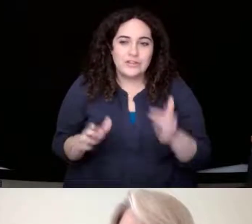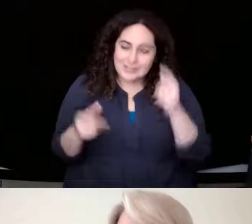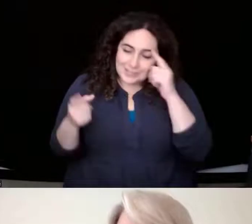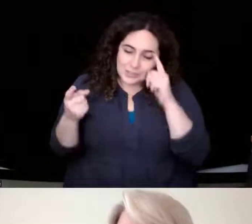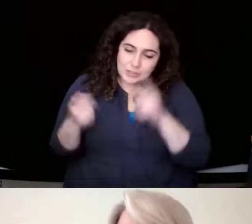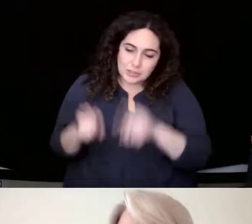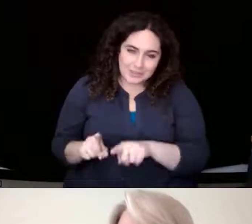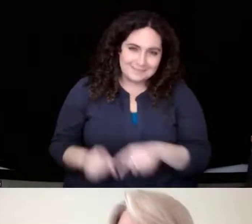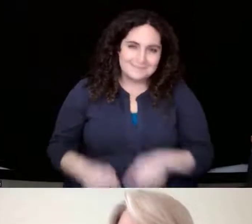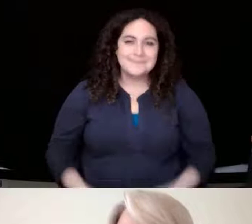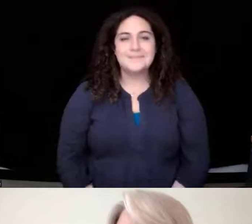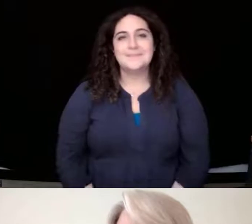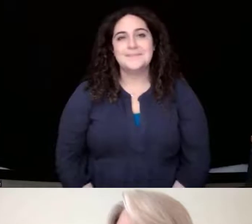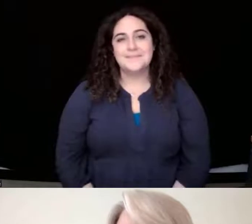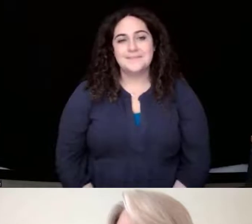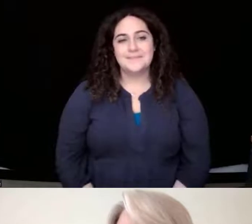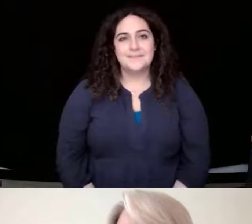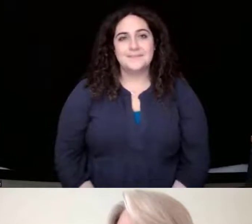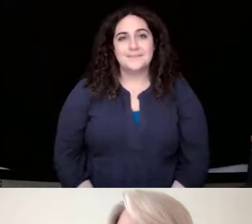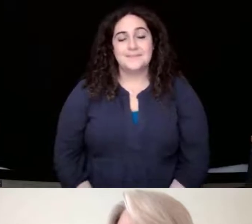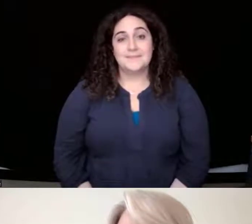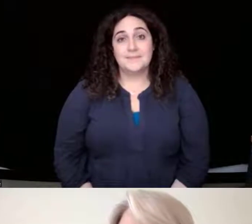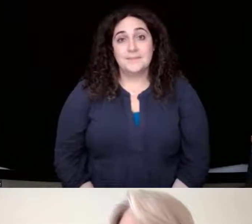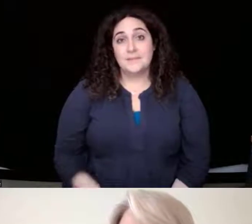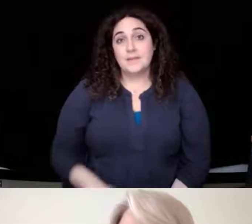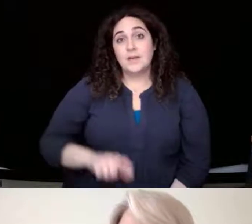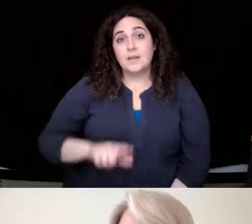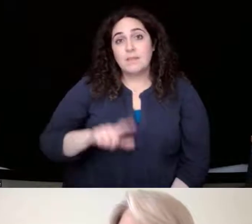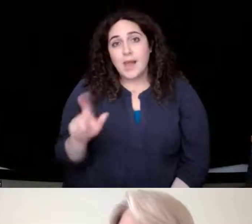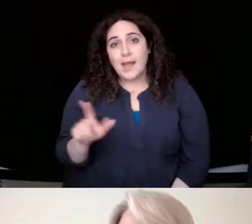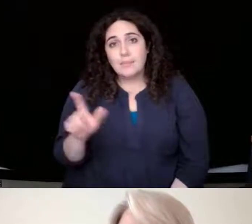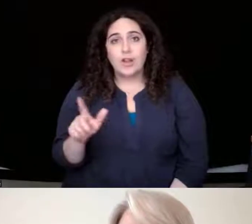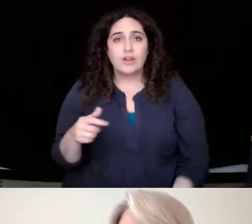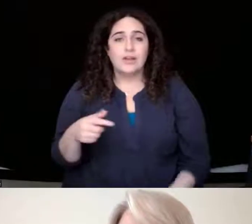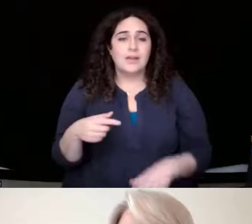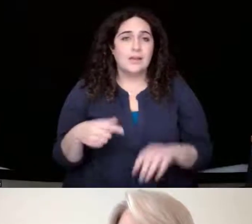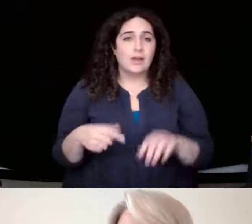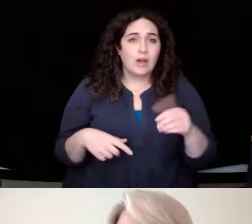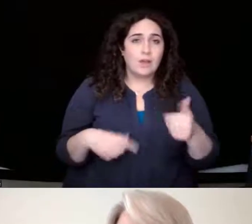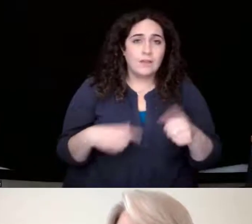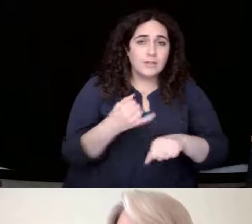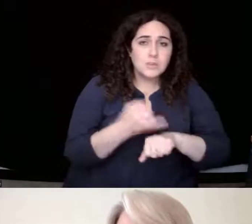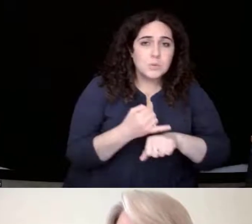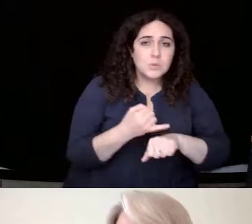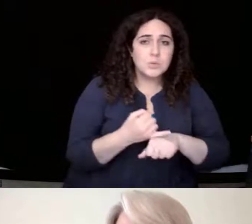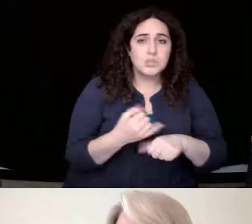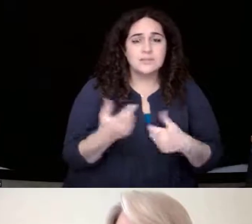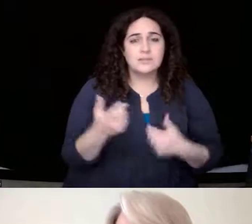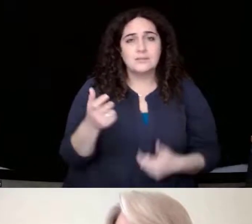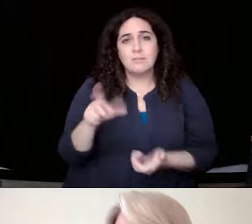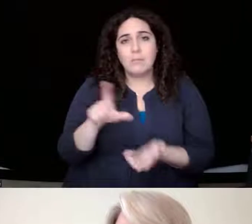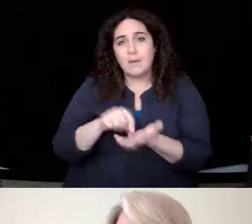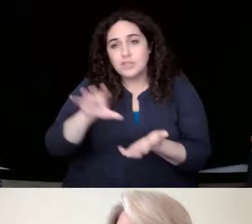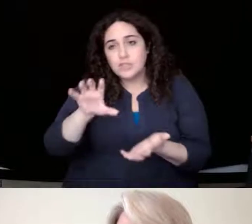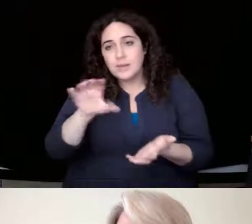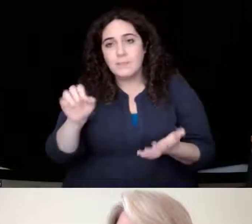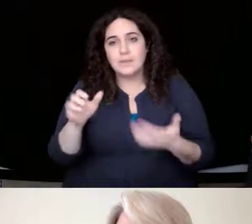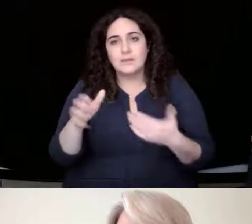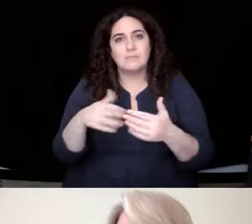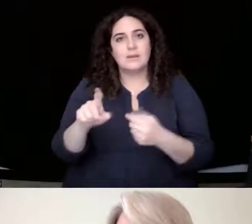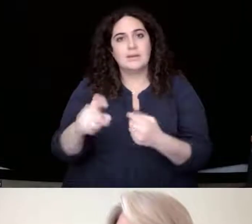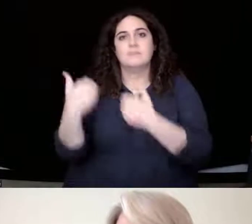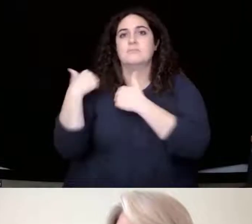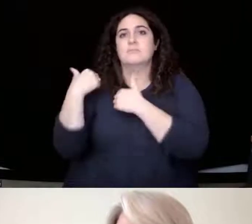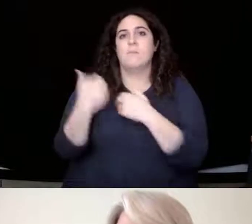that libraries or other institutions or whoever it is, publishers need to take more responsibility for this.